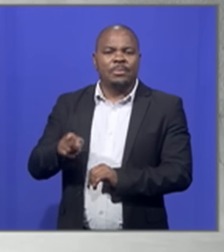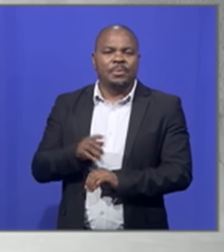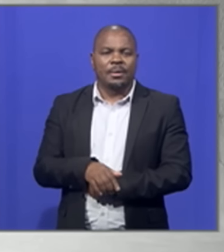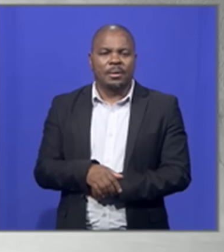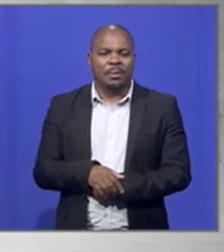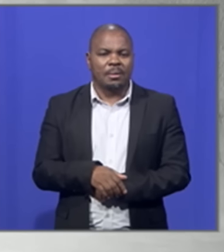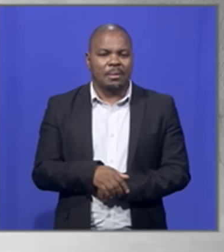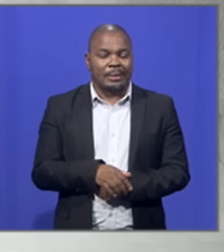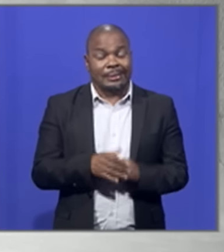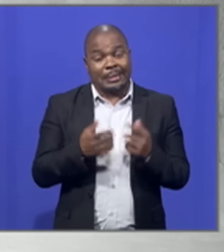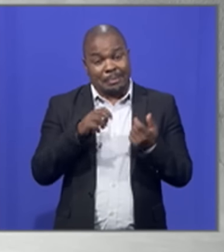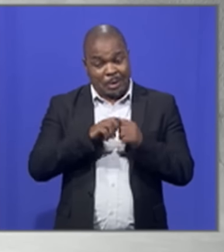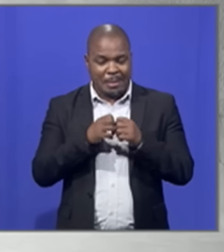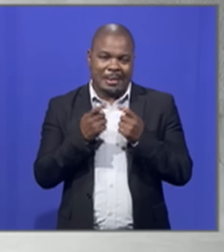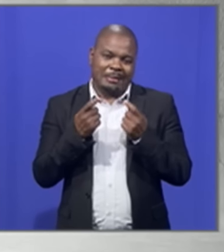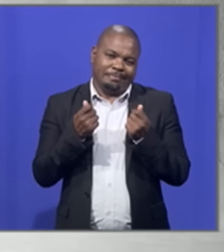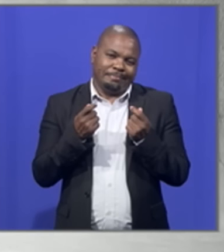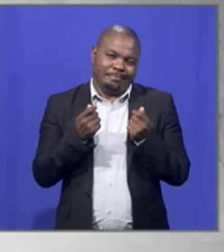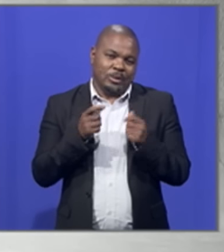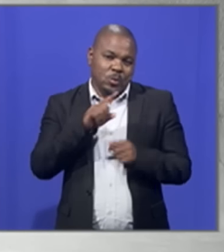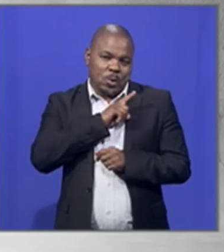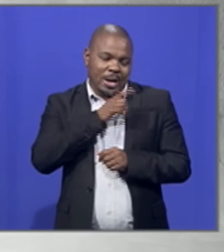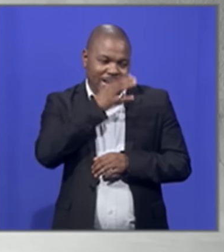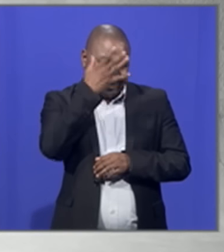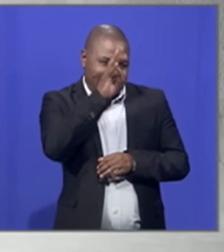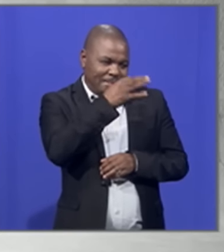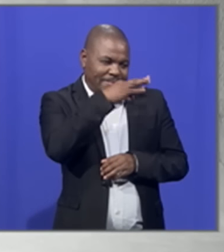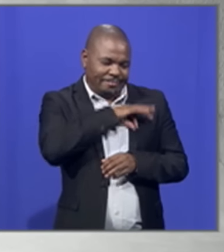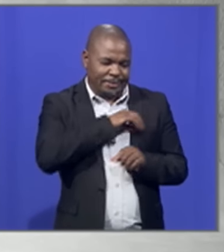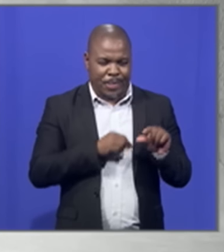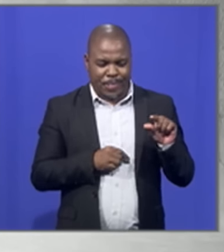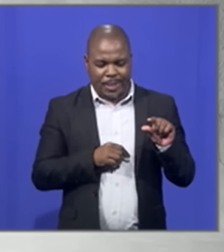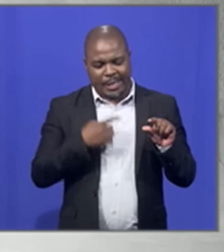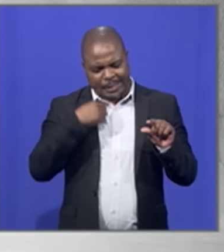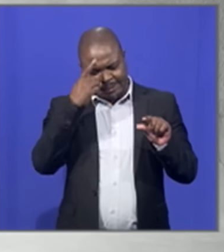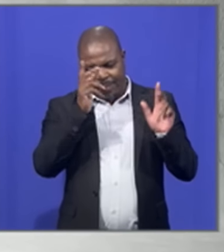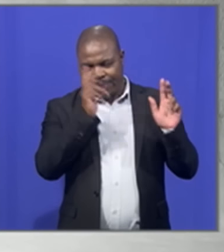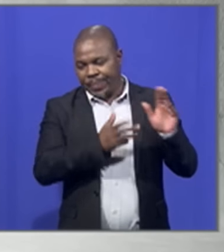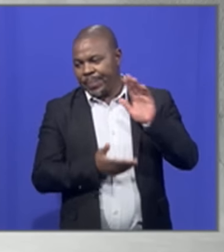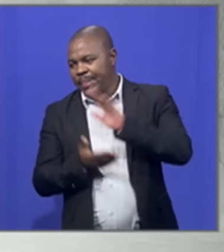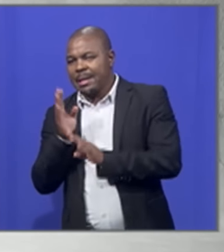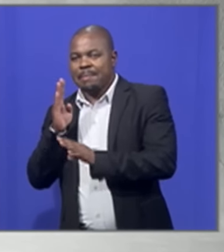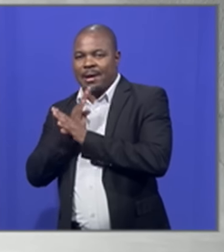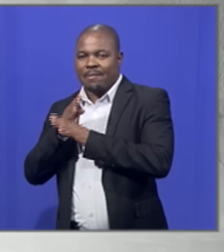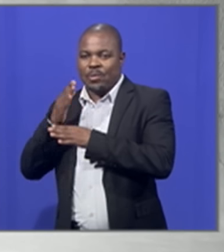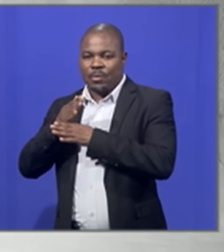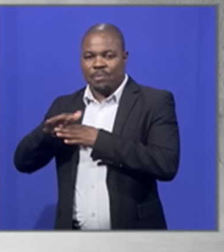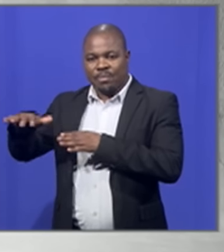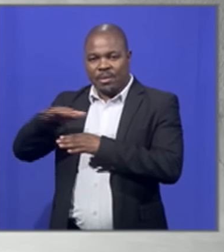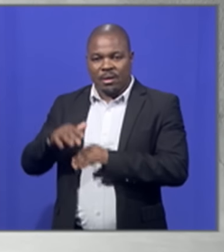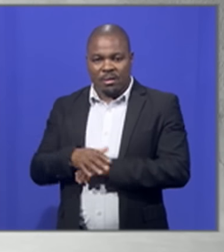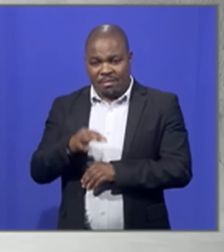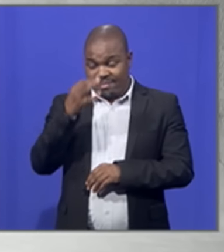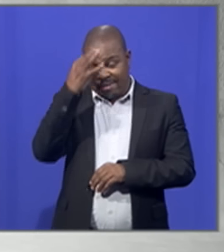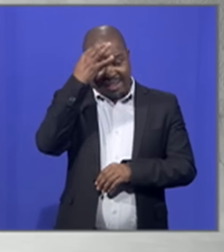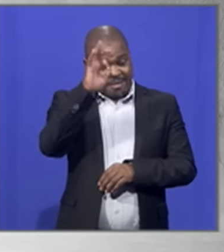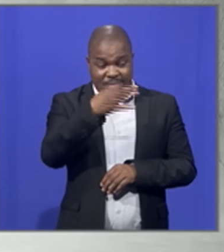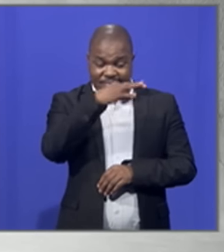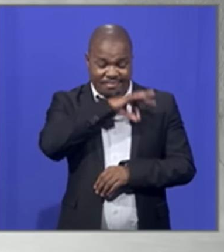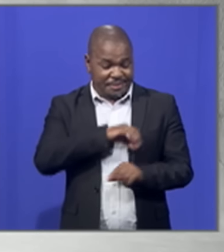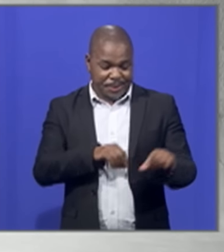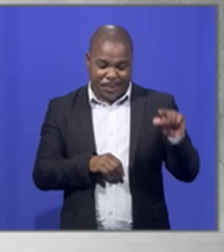dirwa ke mašeleng go ra gore ka mo go mmušo ga ba kgotsofaele ke ka fao ba yago ka go private. Puso ha e patele. We cannot shy